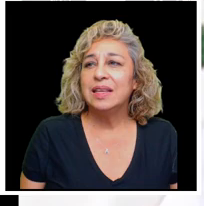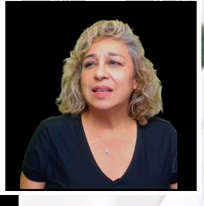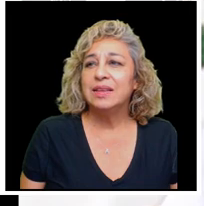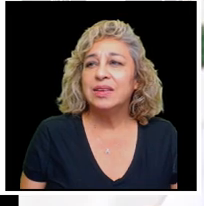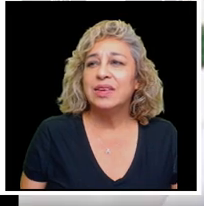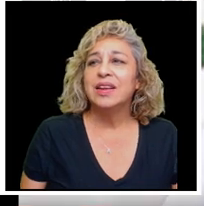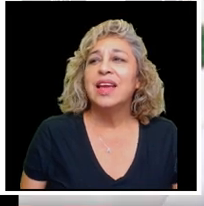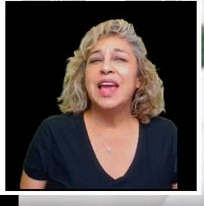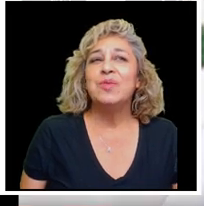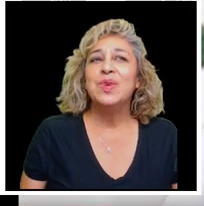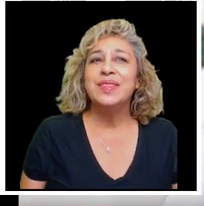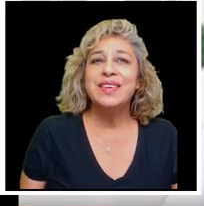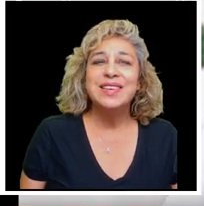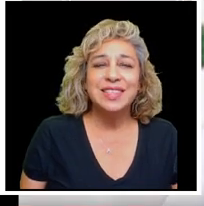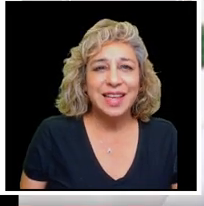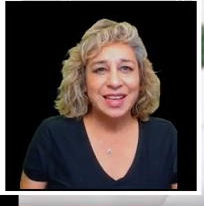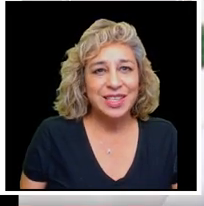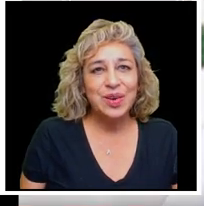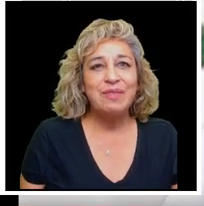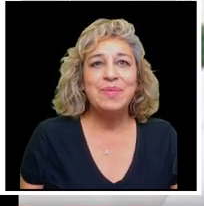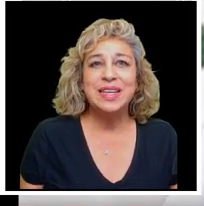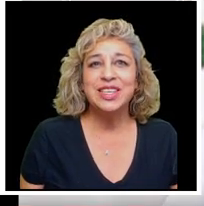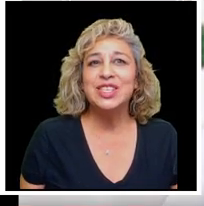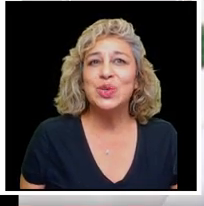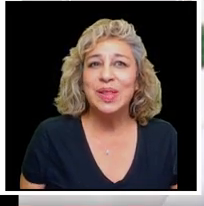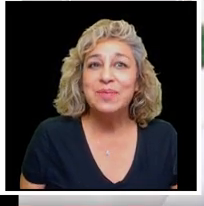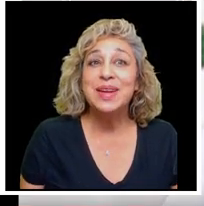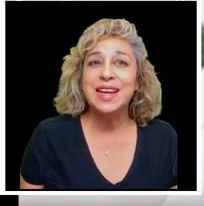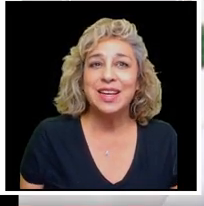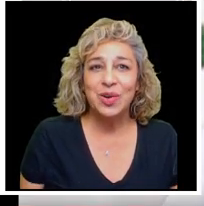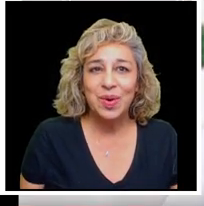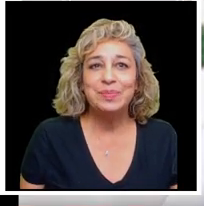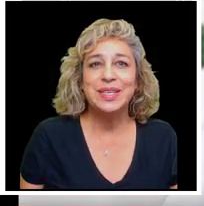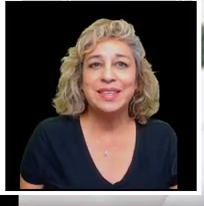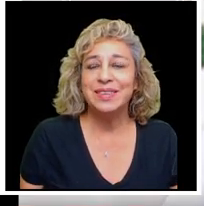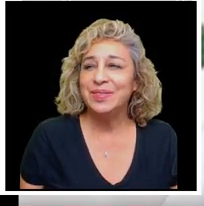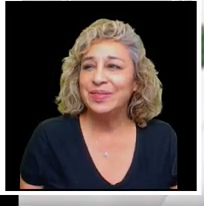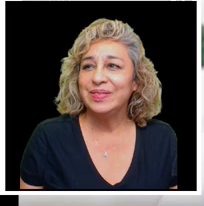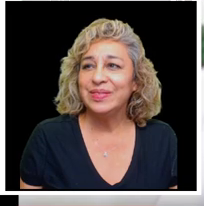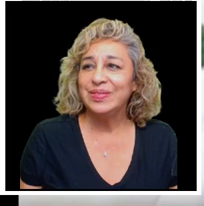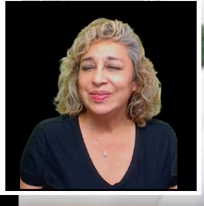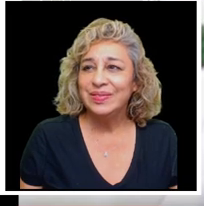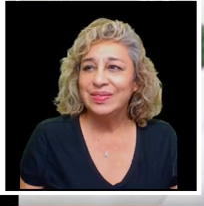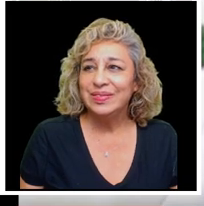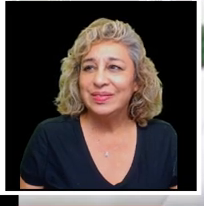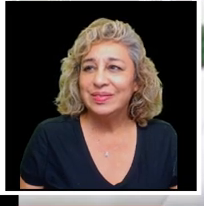and with this as you have mentioned to eliminate corruption